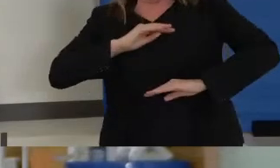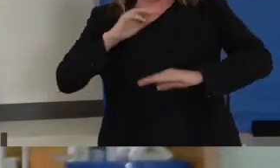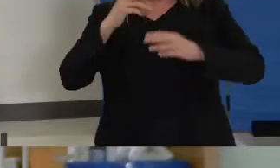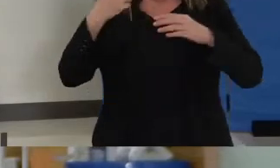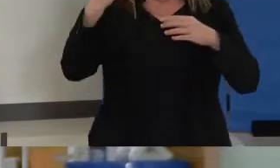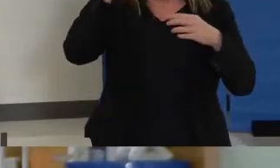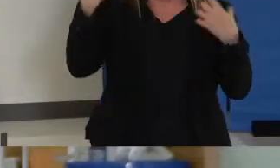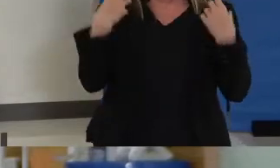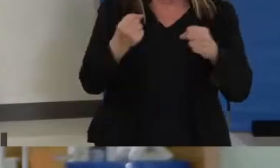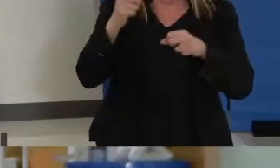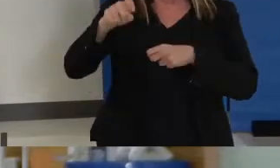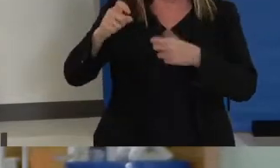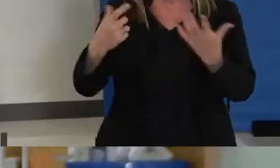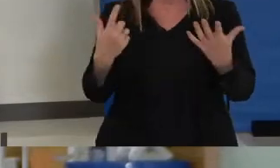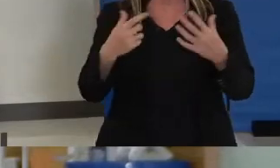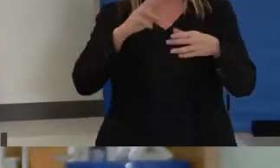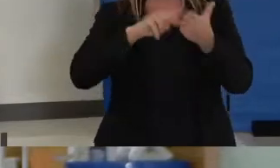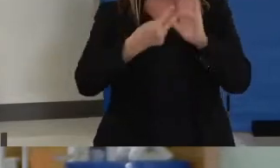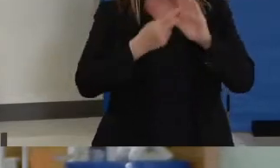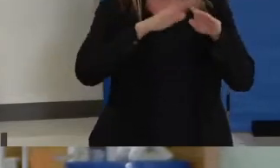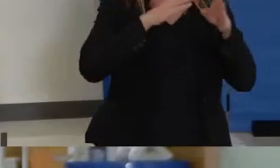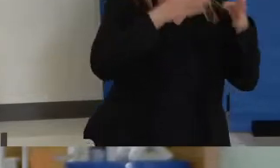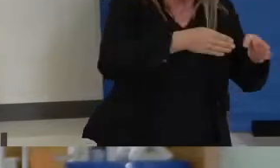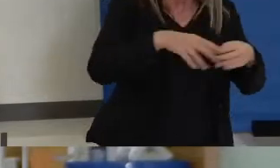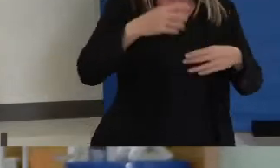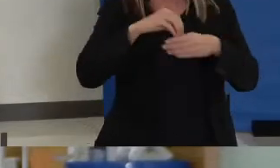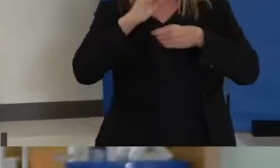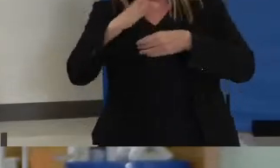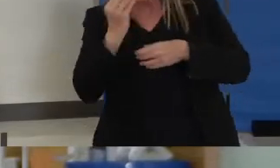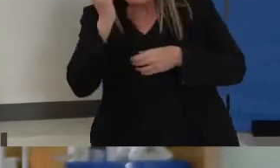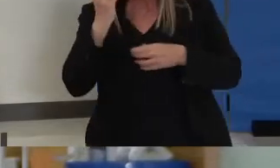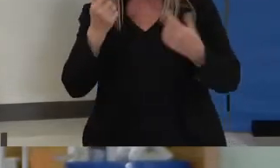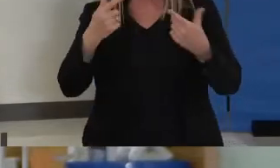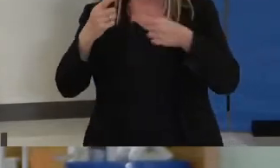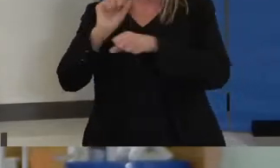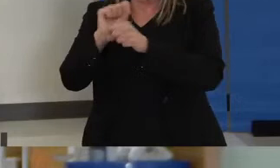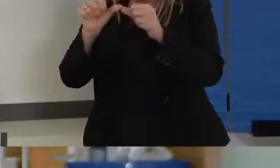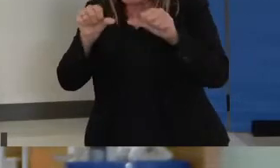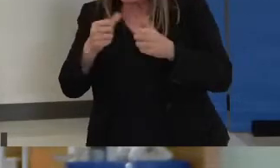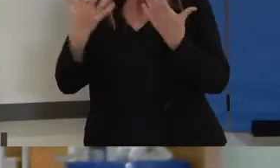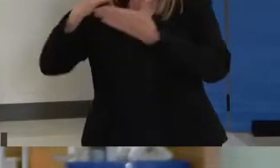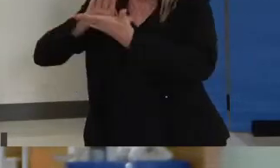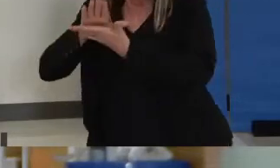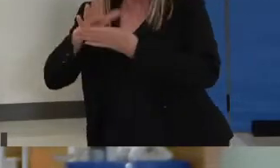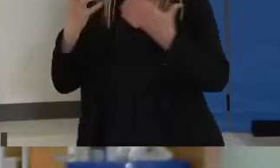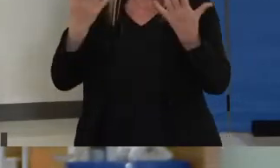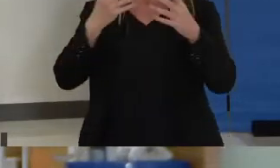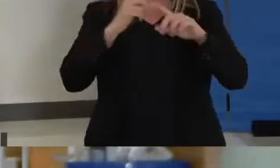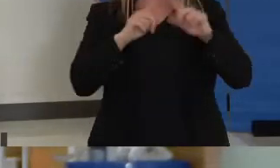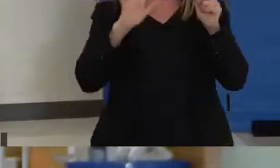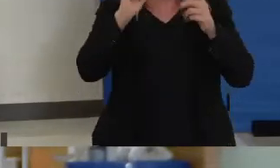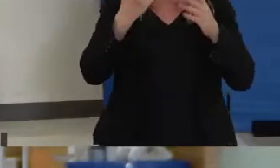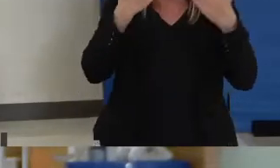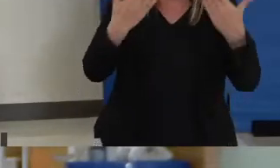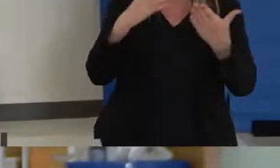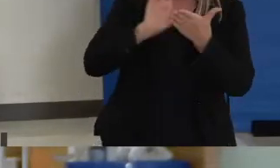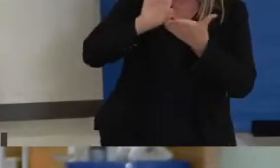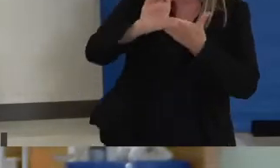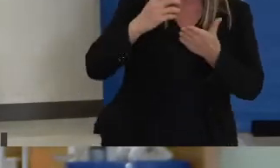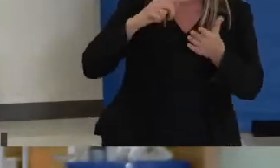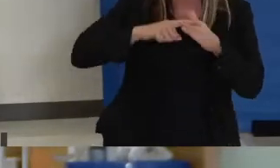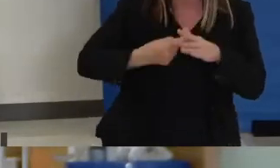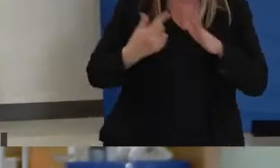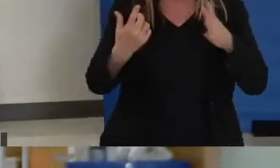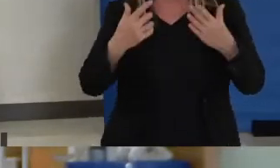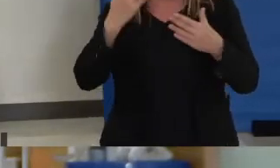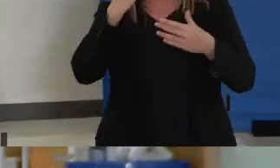means on our streets, in our homes, in the workplaces, and in our schools. But the need is great, and we know that the calls for action from our